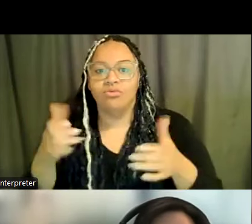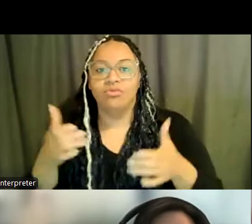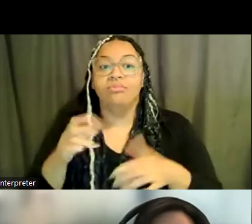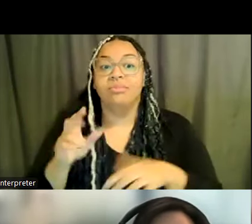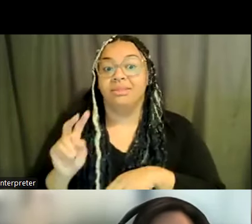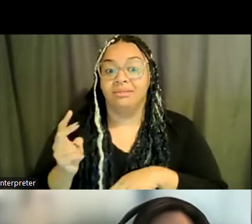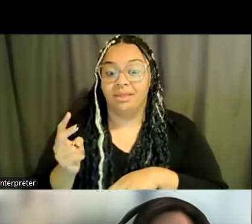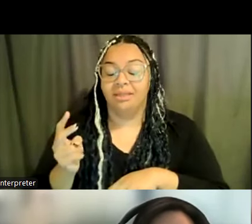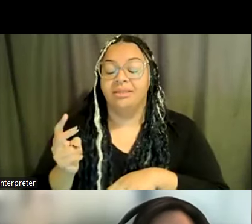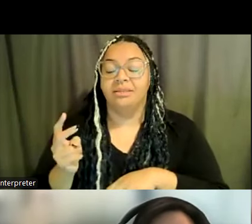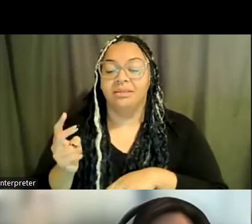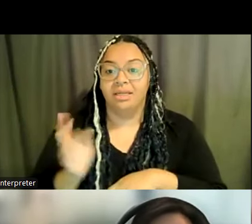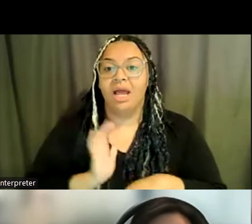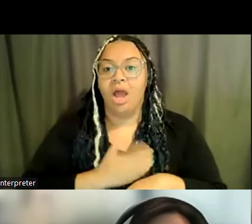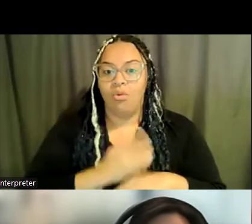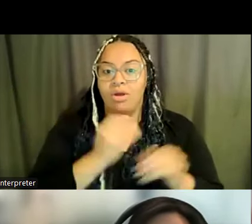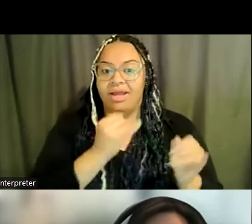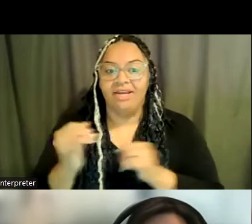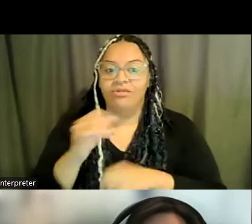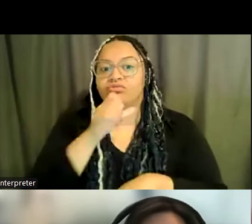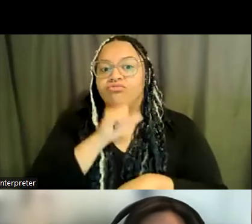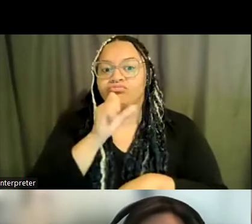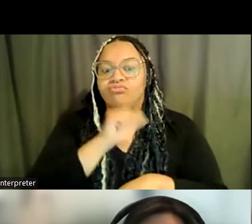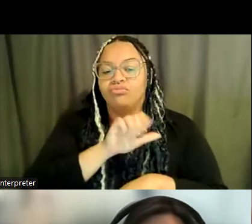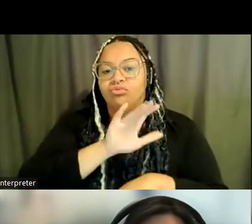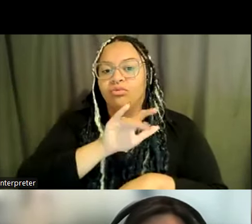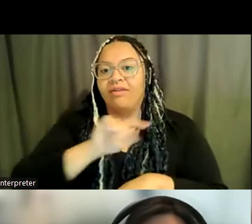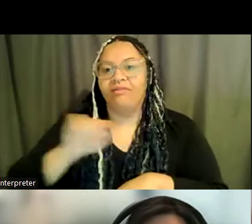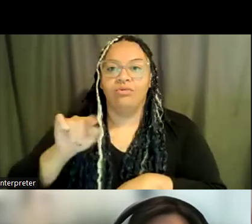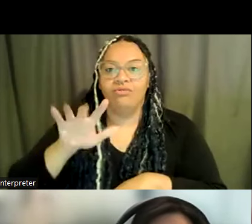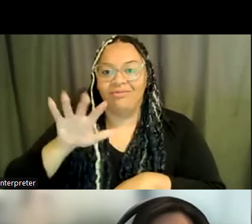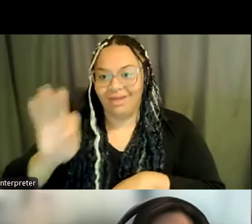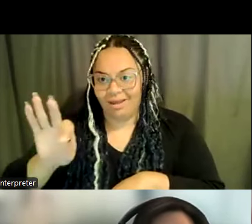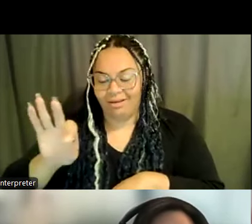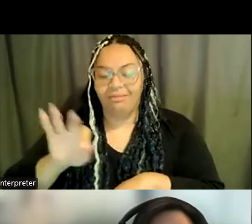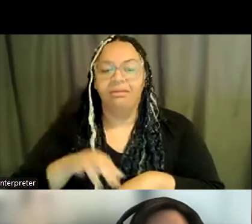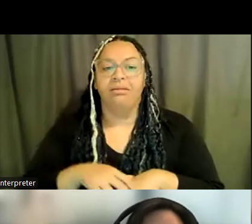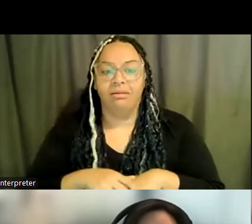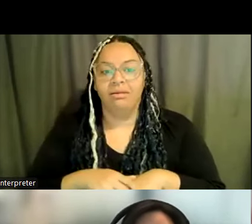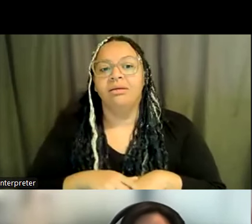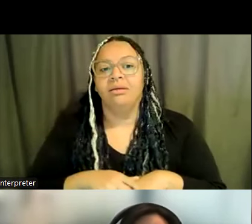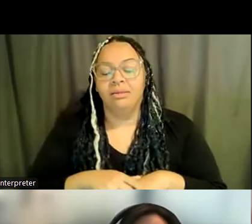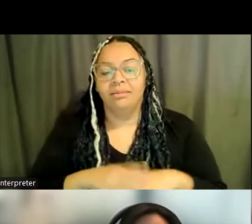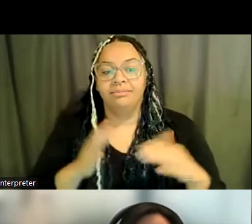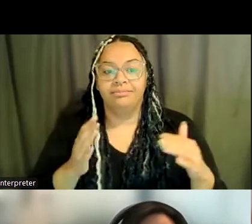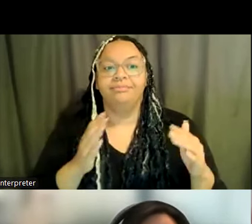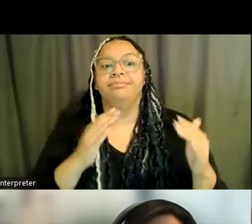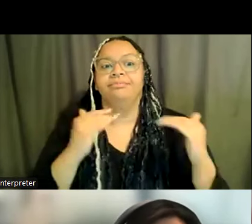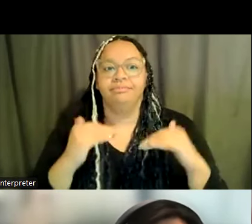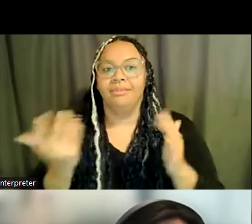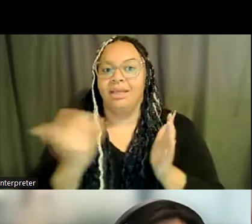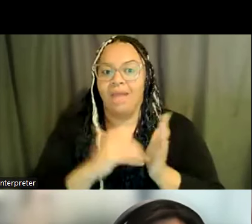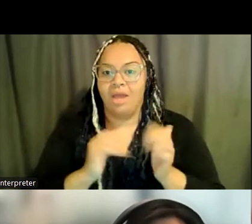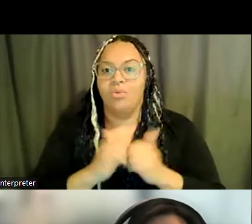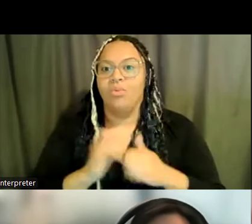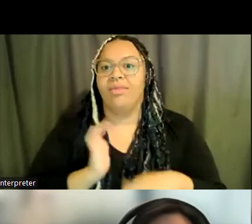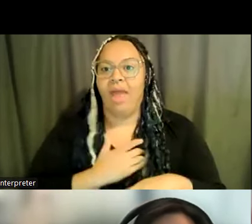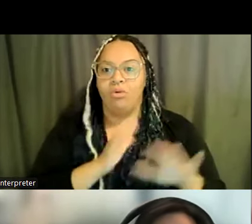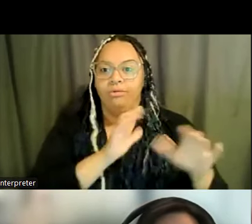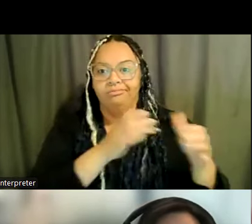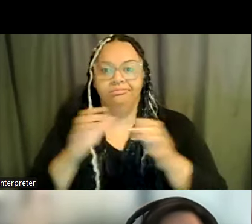our individuals aged 25 through 59. And then again, with our smaller